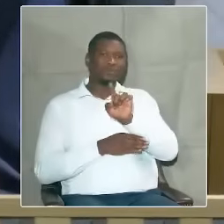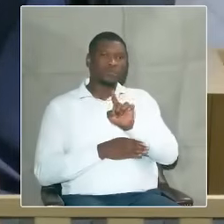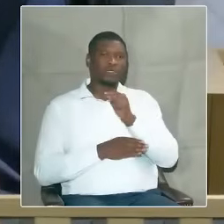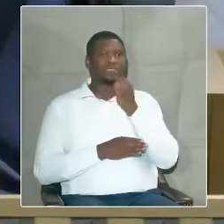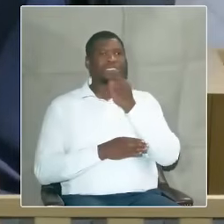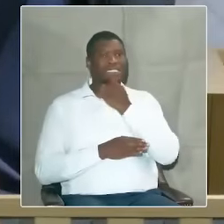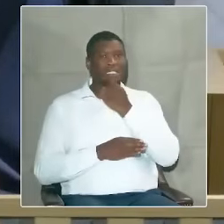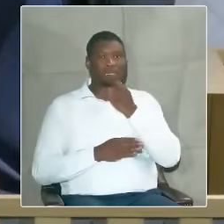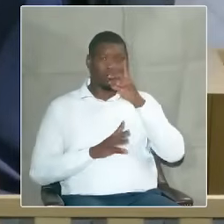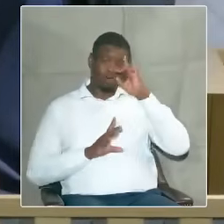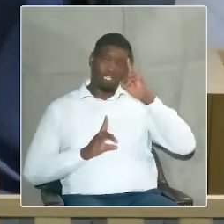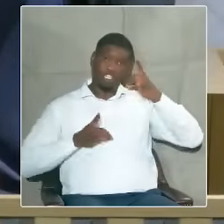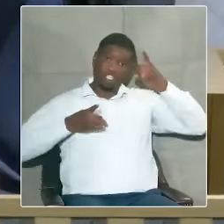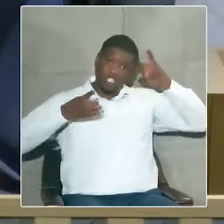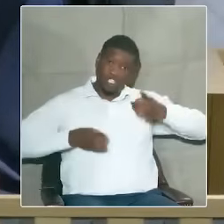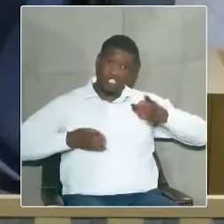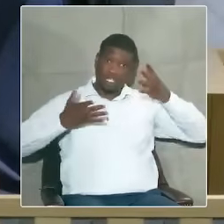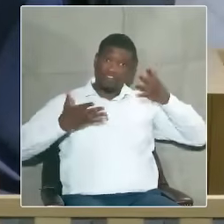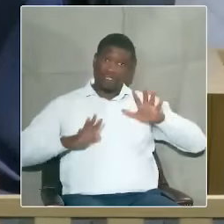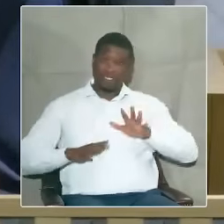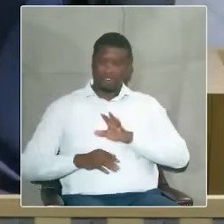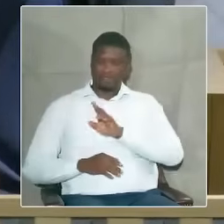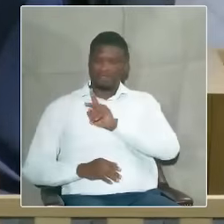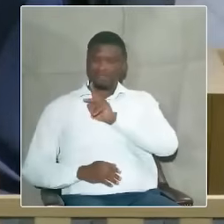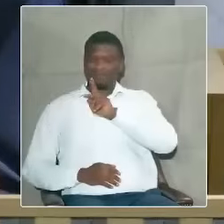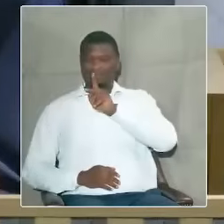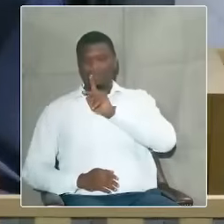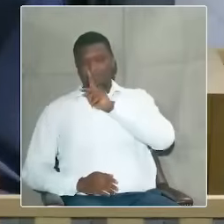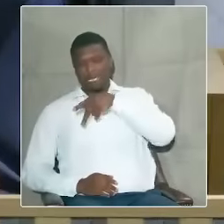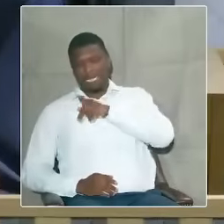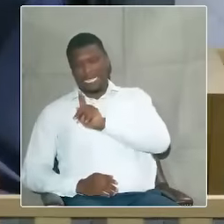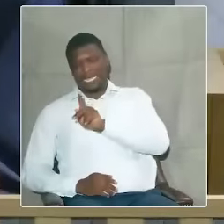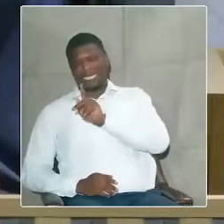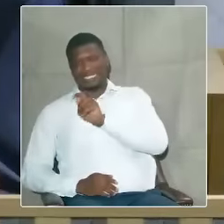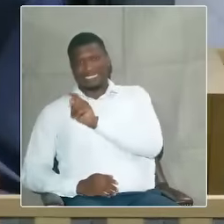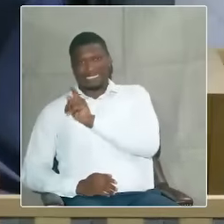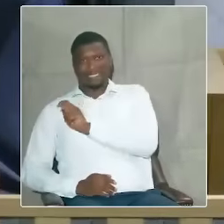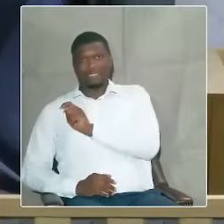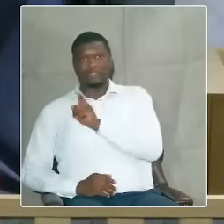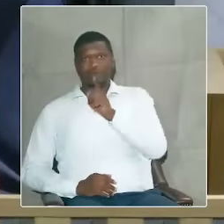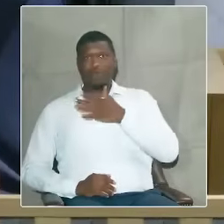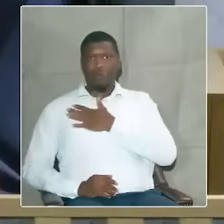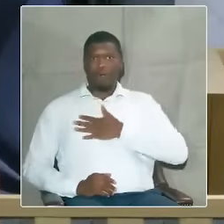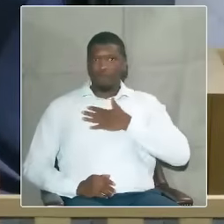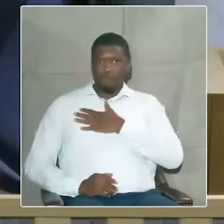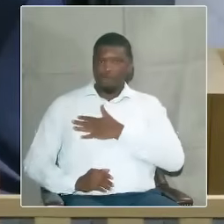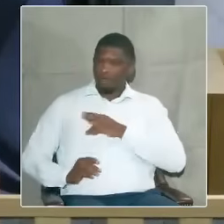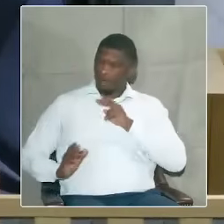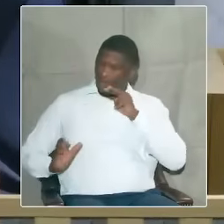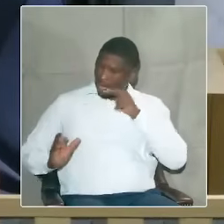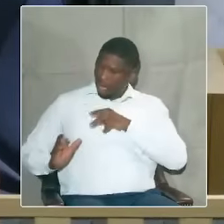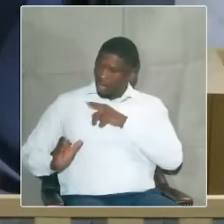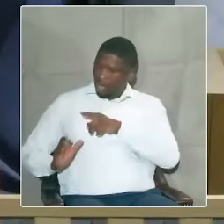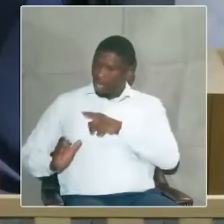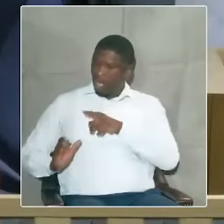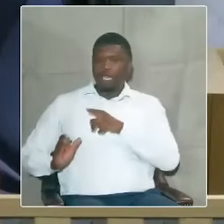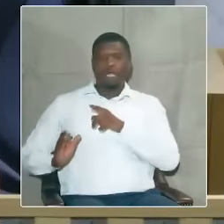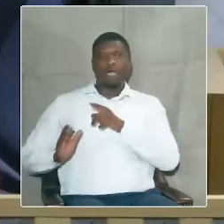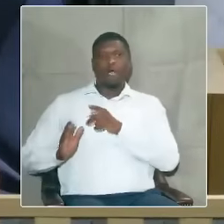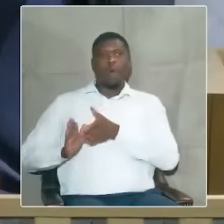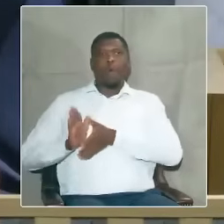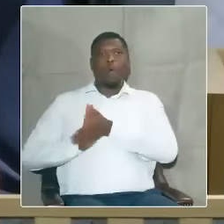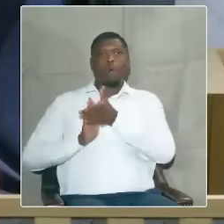the decision to disband the PKTT in KZN was fundamentally an operational